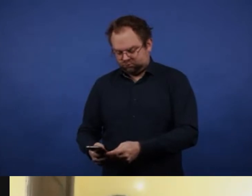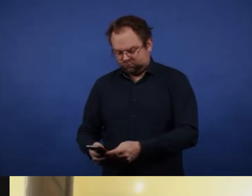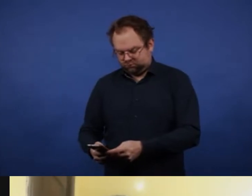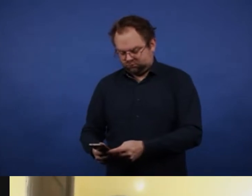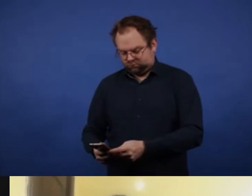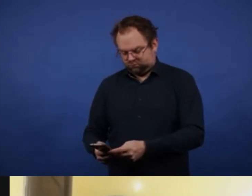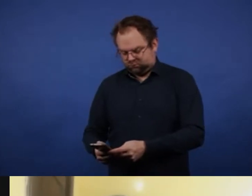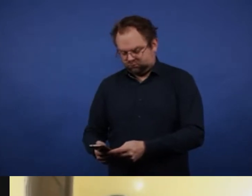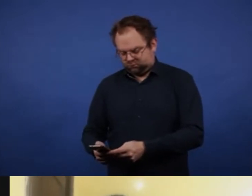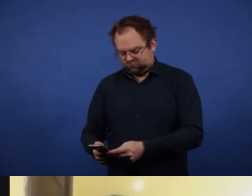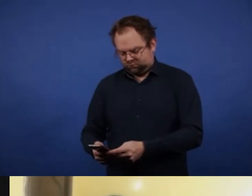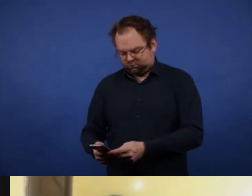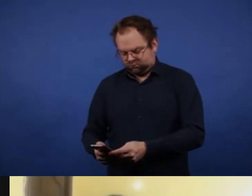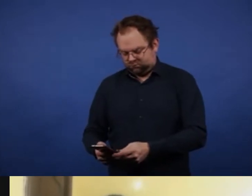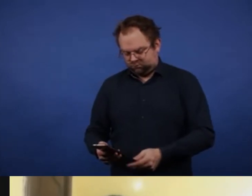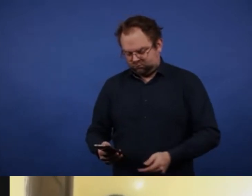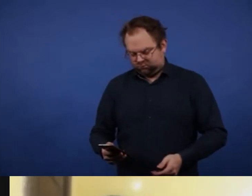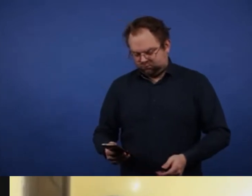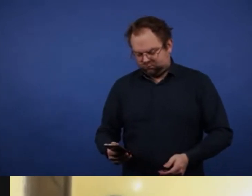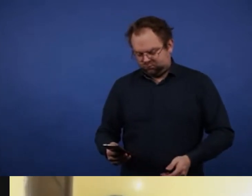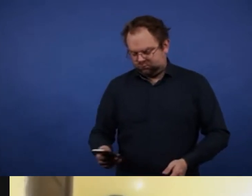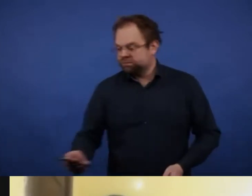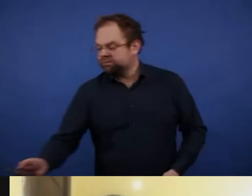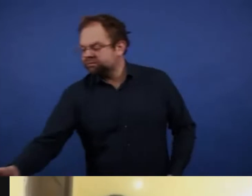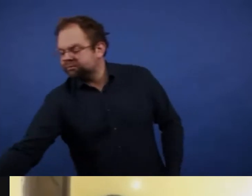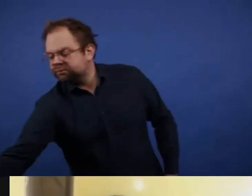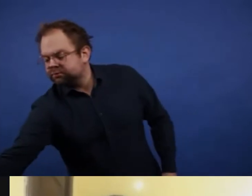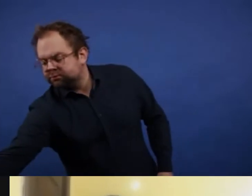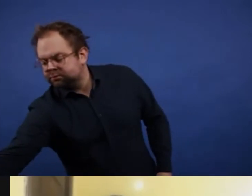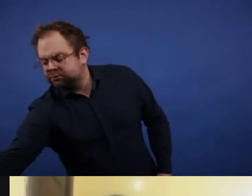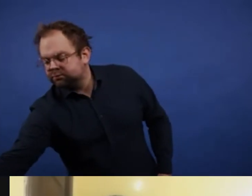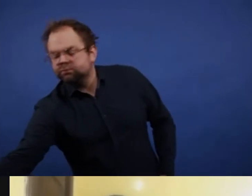Ahmed. Thank you, dear Golar. Thank you.